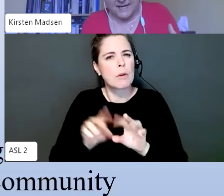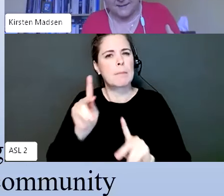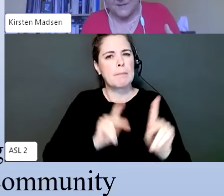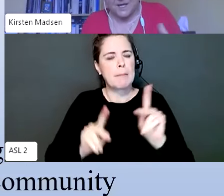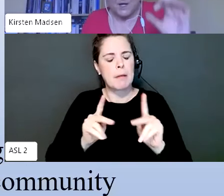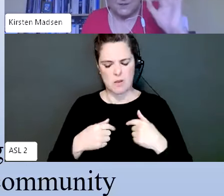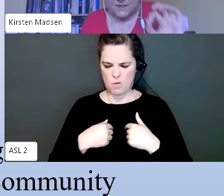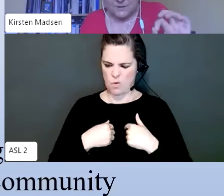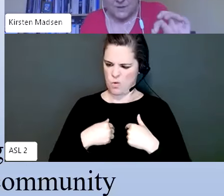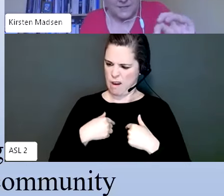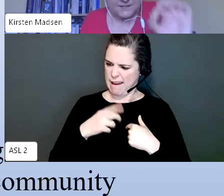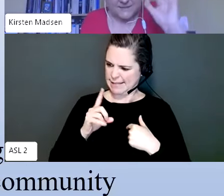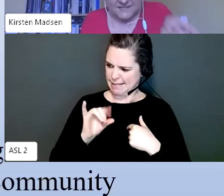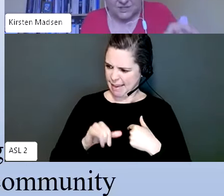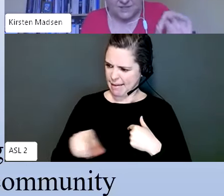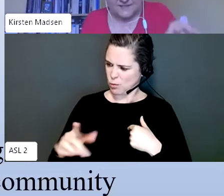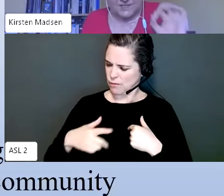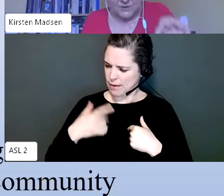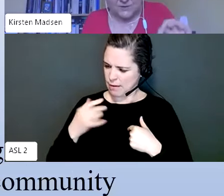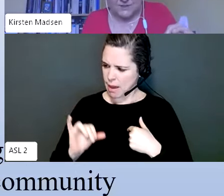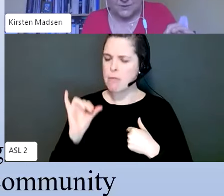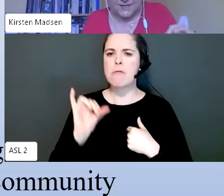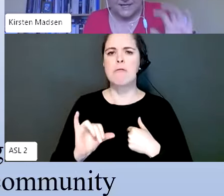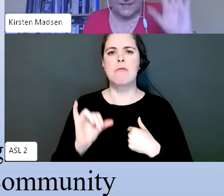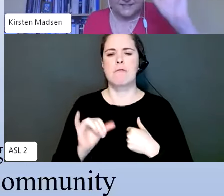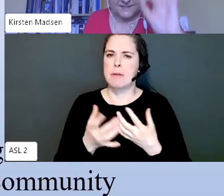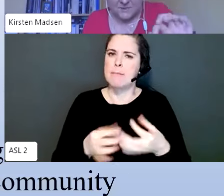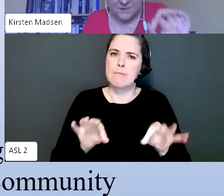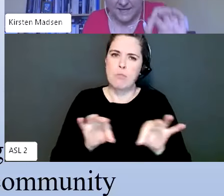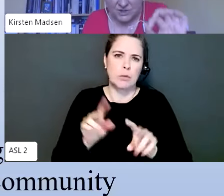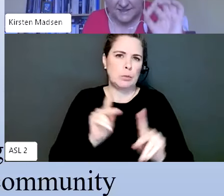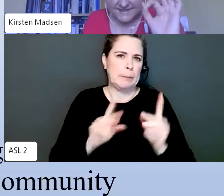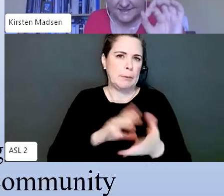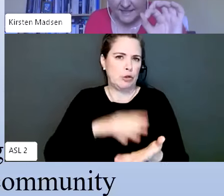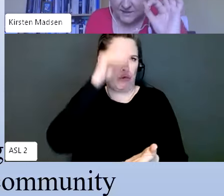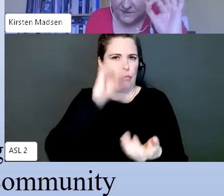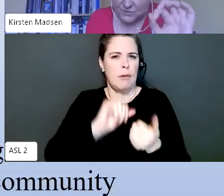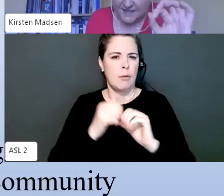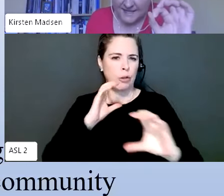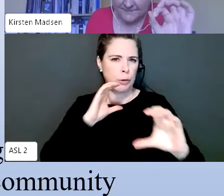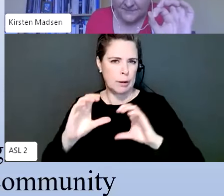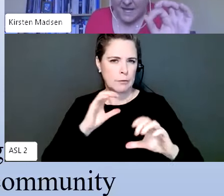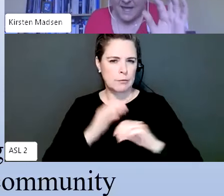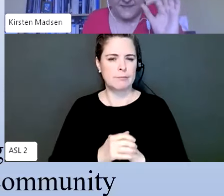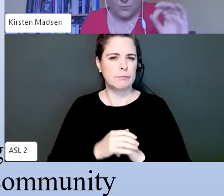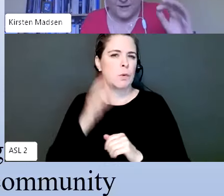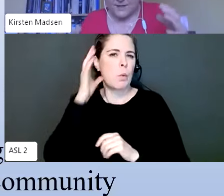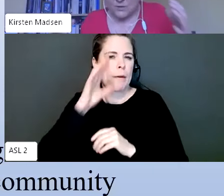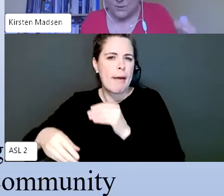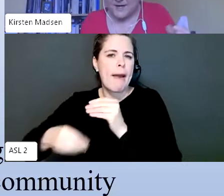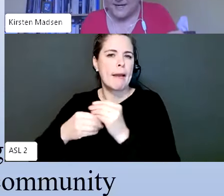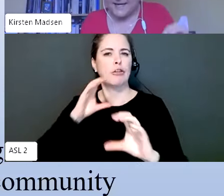communicating. So some additions to this toolkit is this communication styles training. that